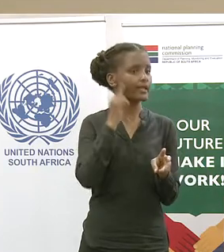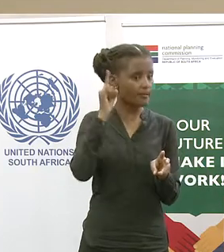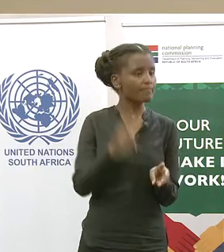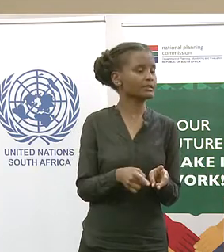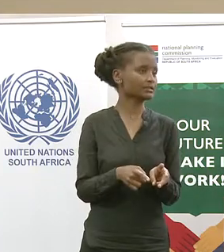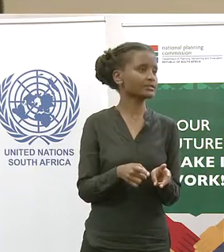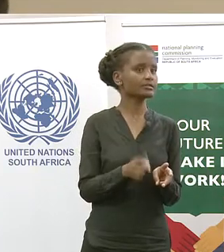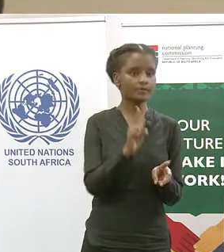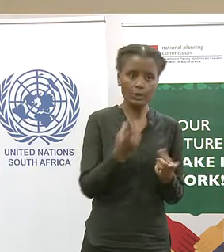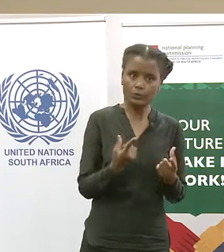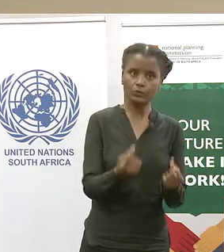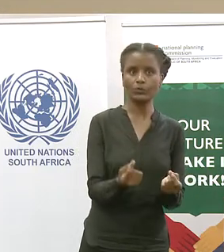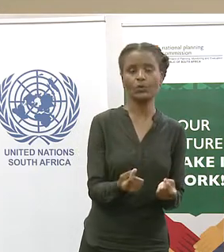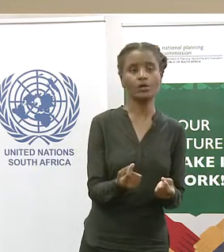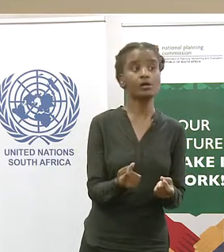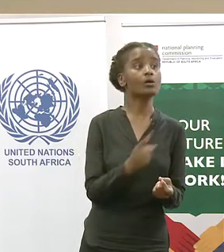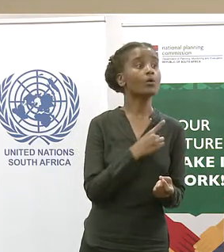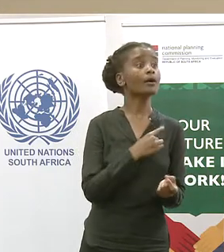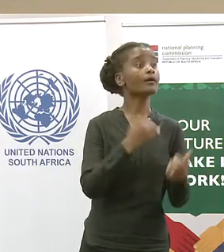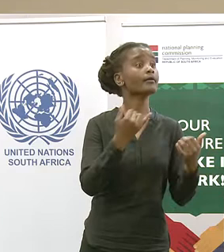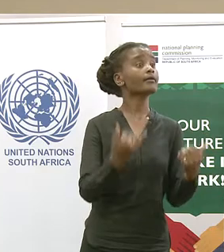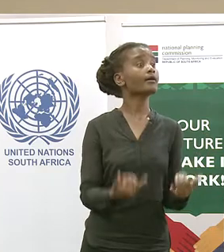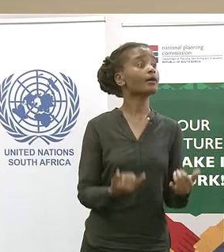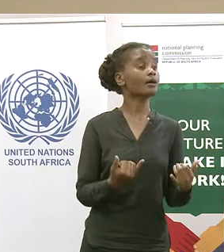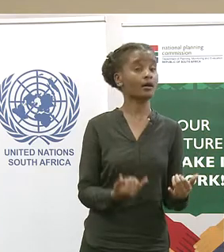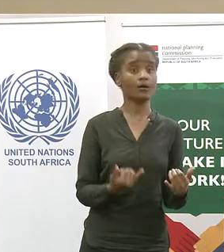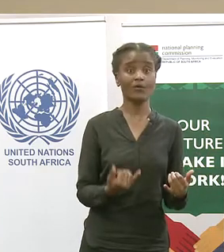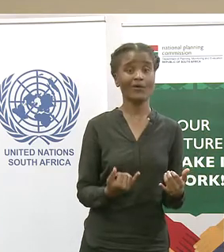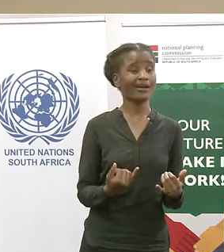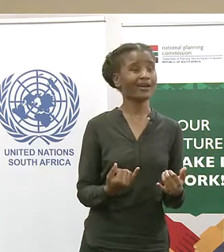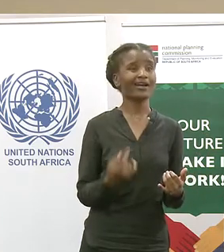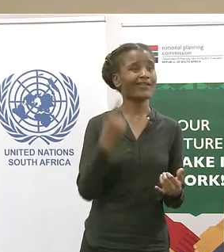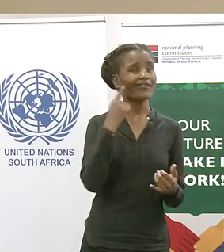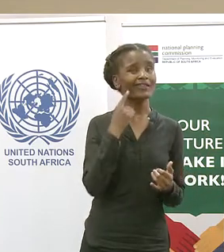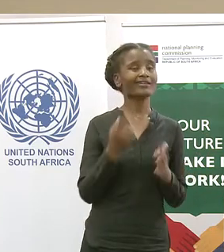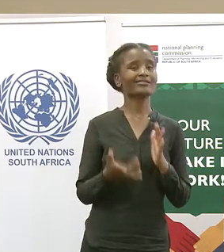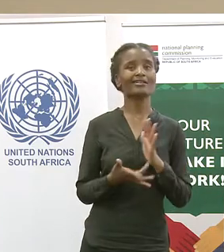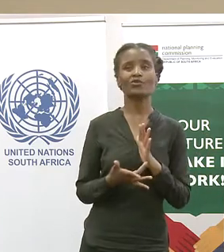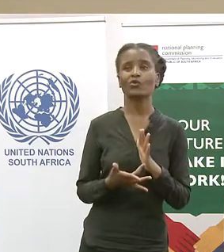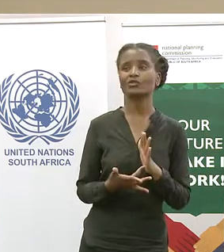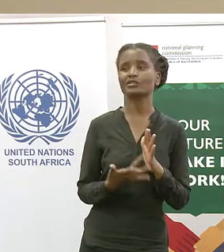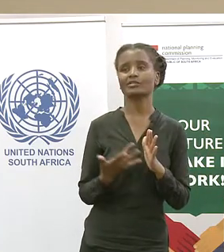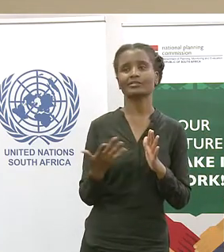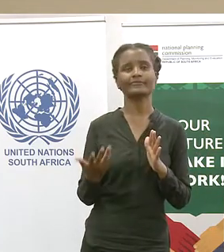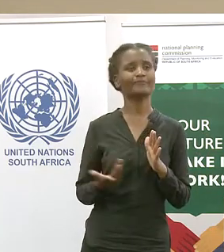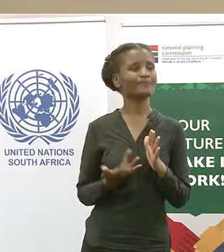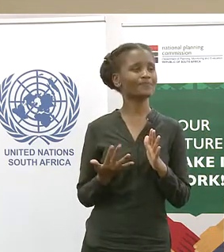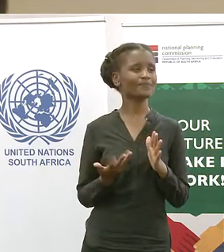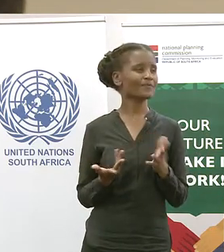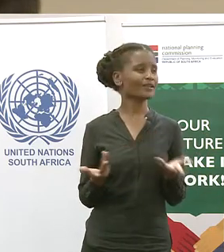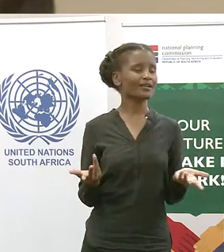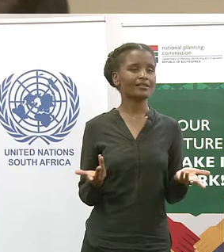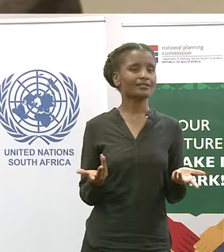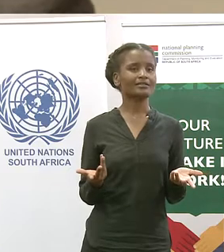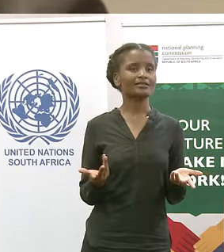because the current moment that we are living in, rapid technology, this is going